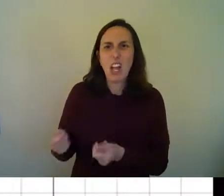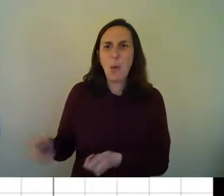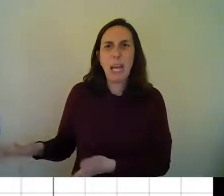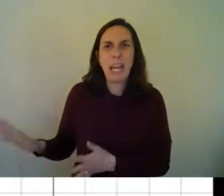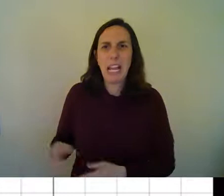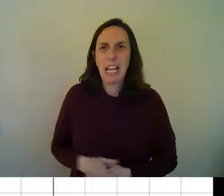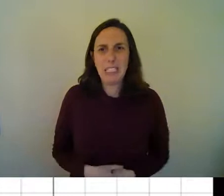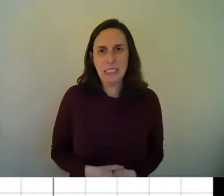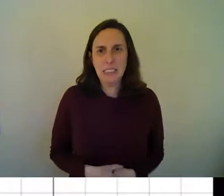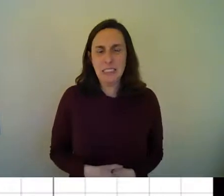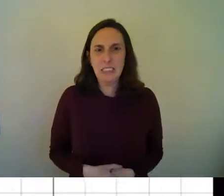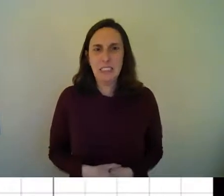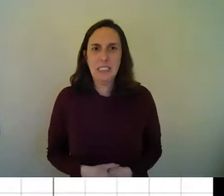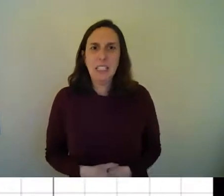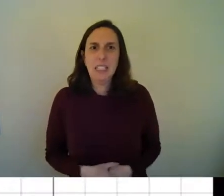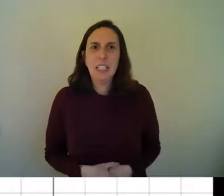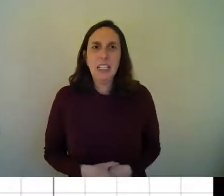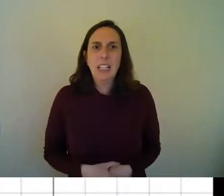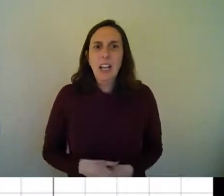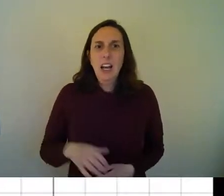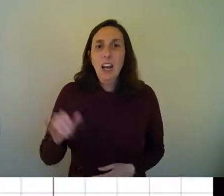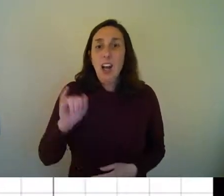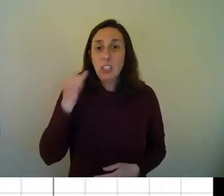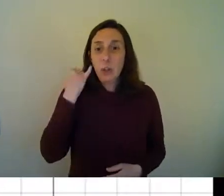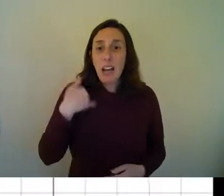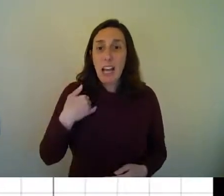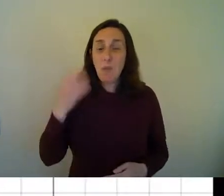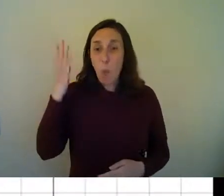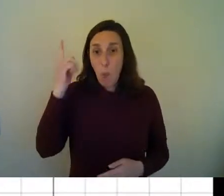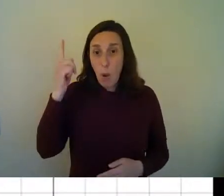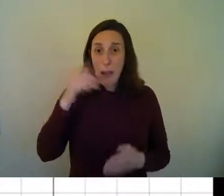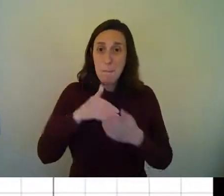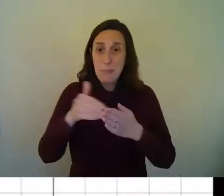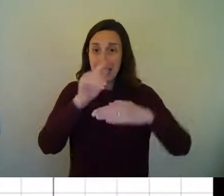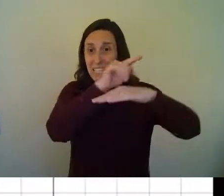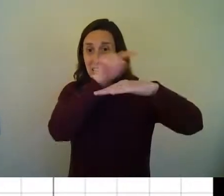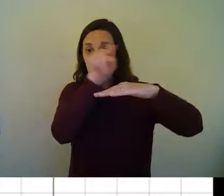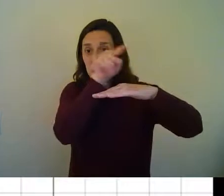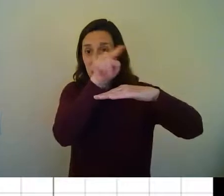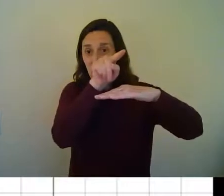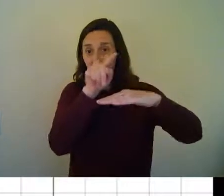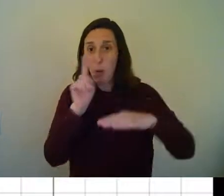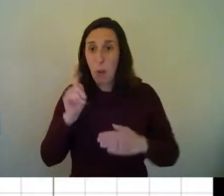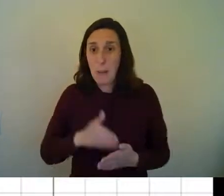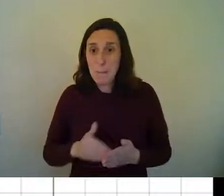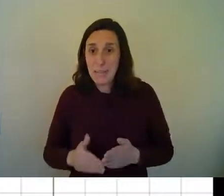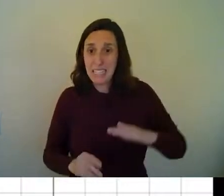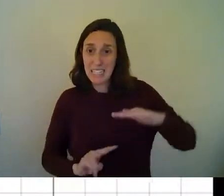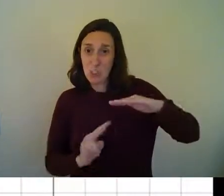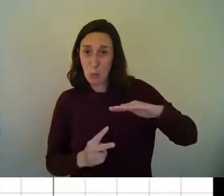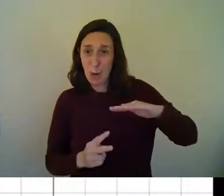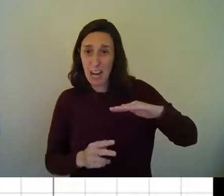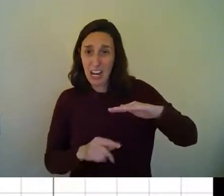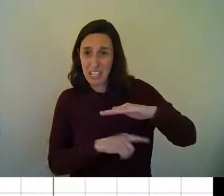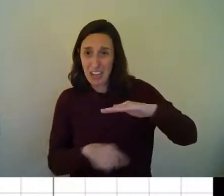is that, well, if I have 1 billion upstairs and 1 billion squared downstairs, well, the bottom gets